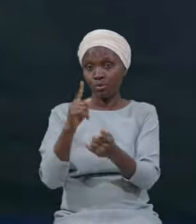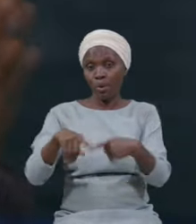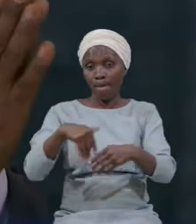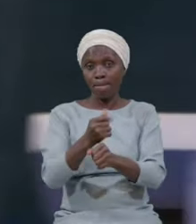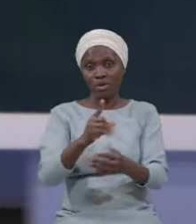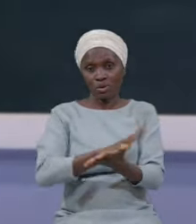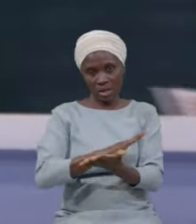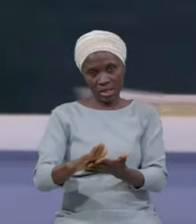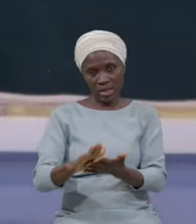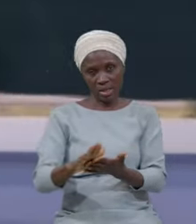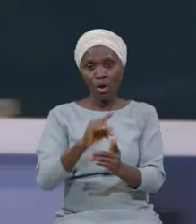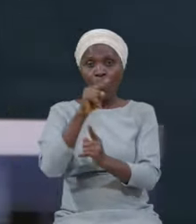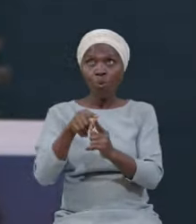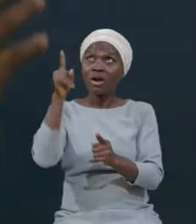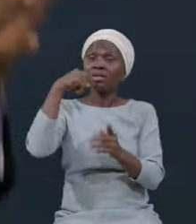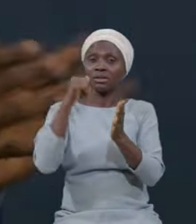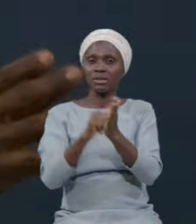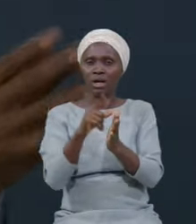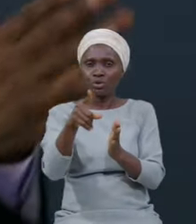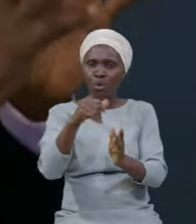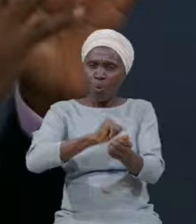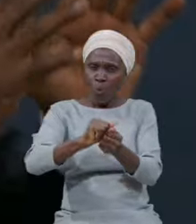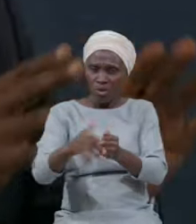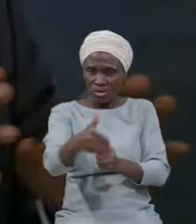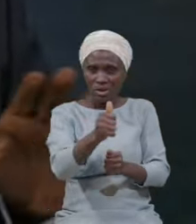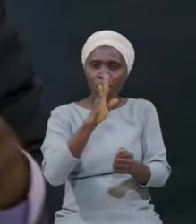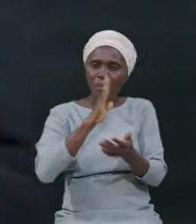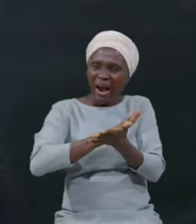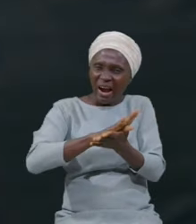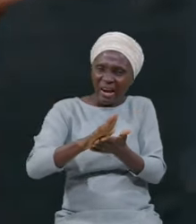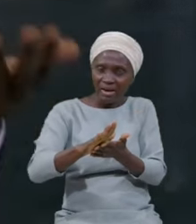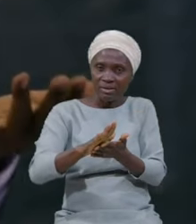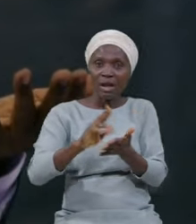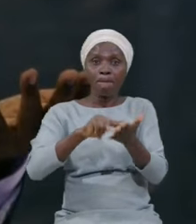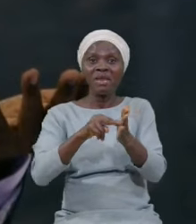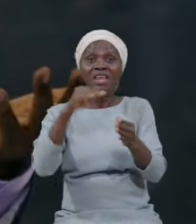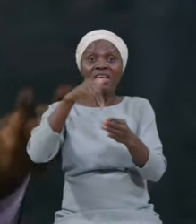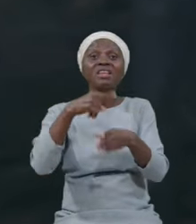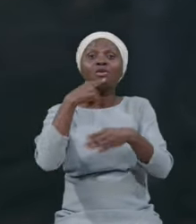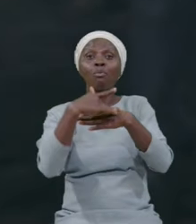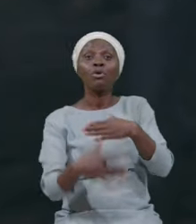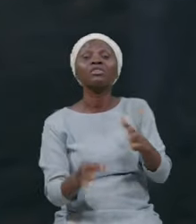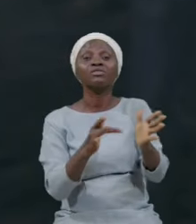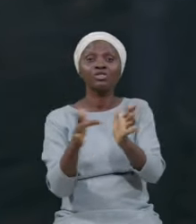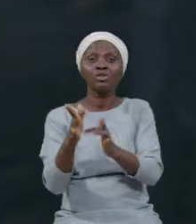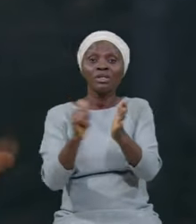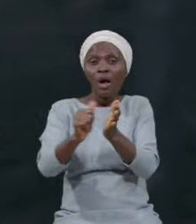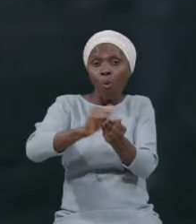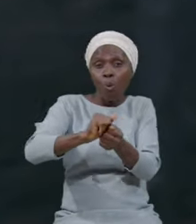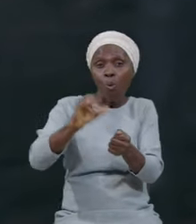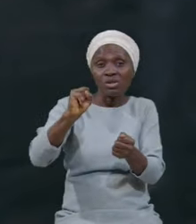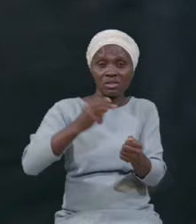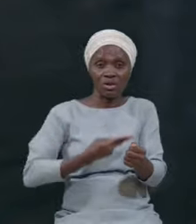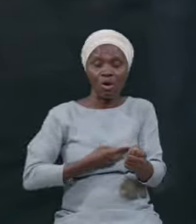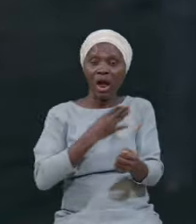you and be clean, in the blood of Jesus that washes us and cleanses us. What